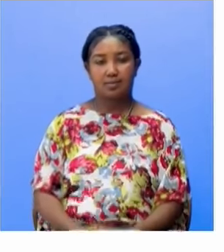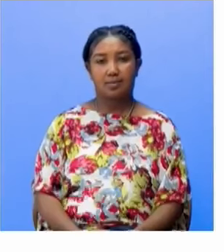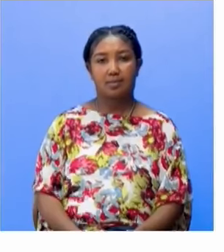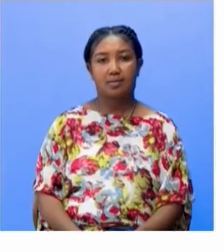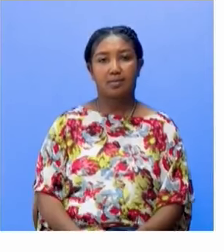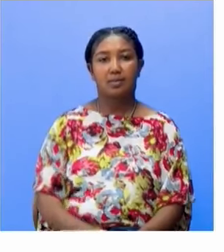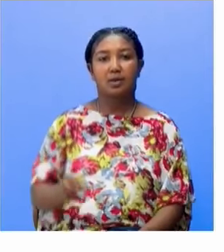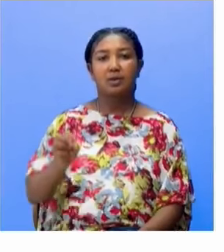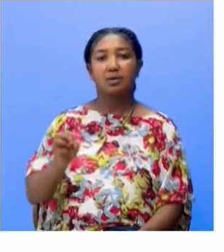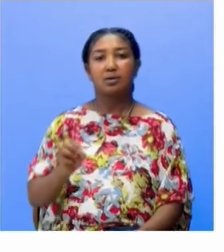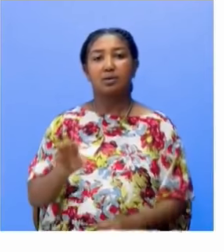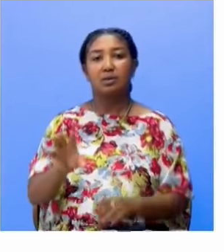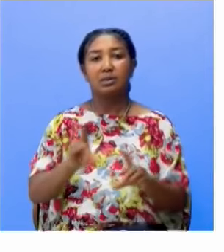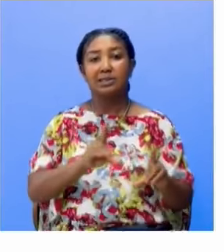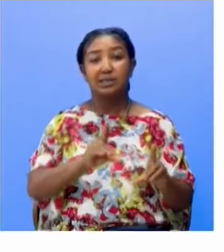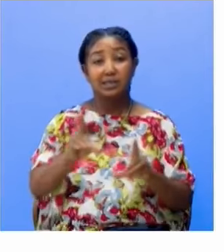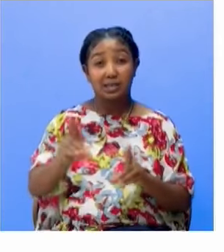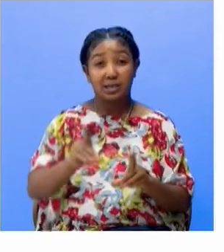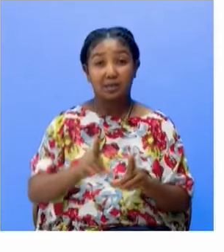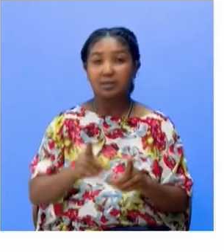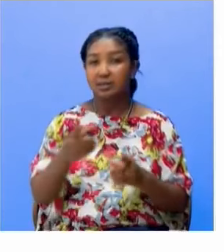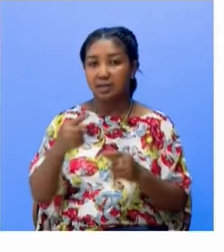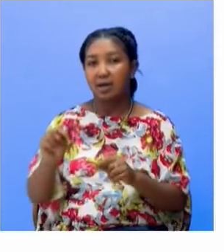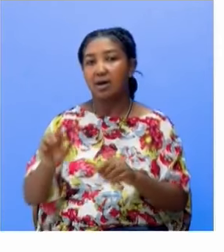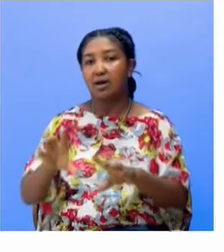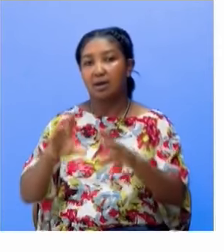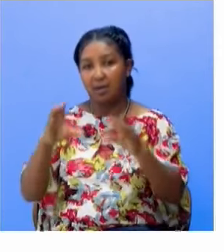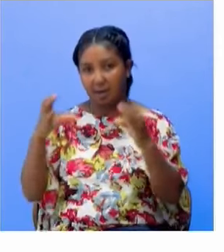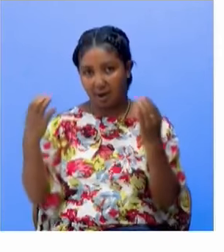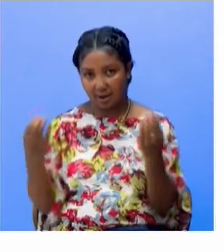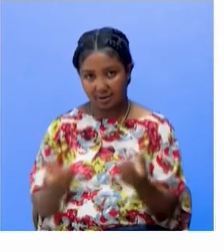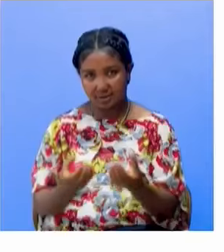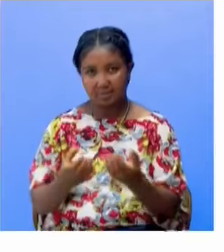we clean the class. The